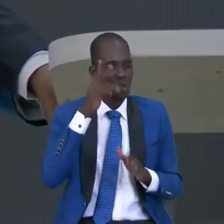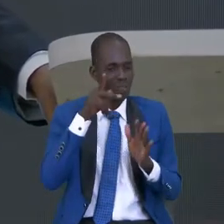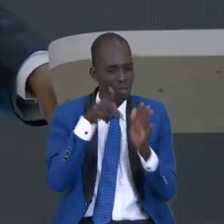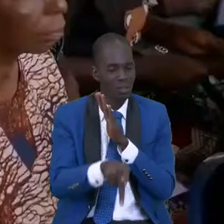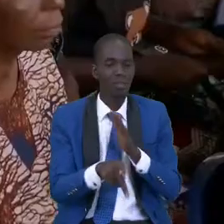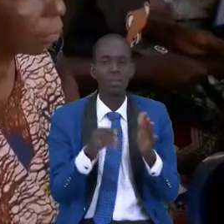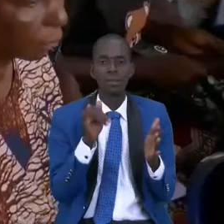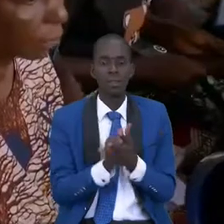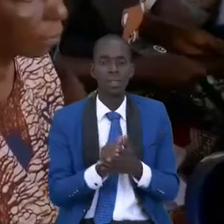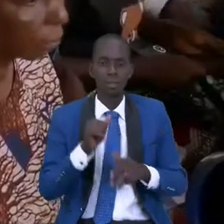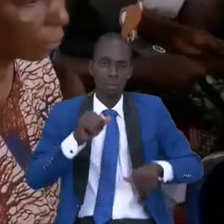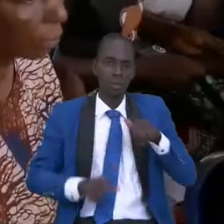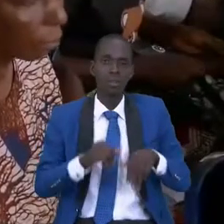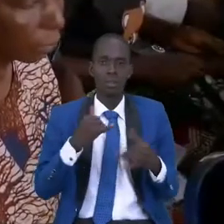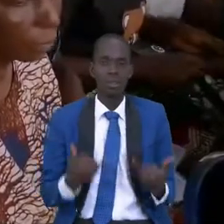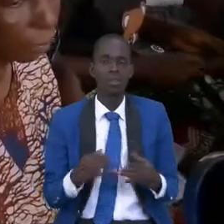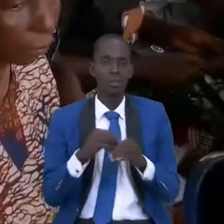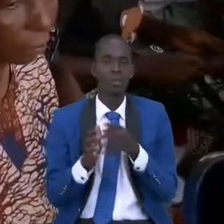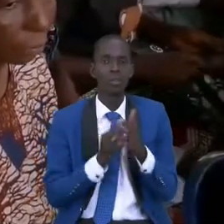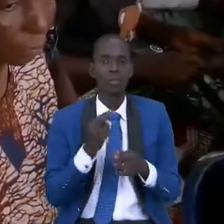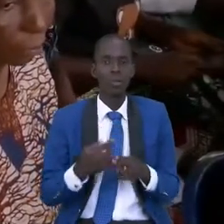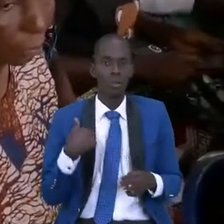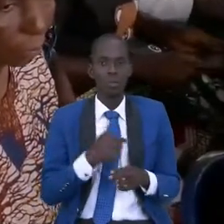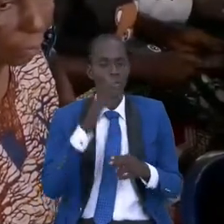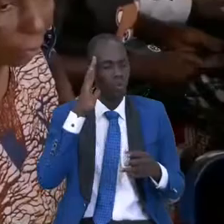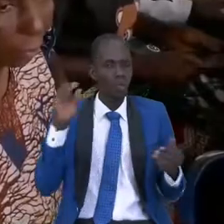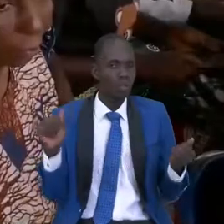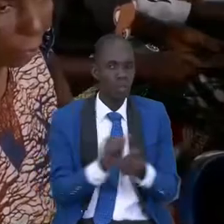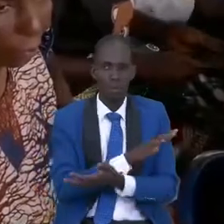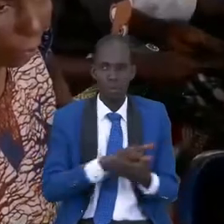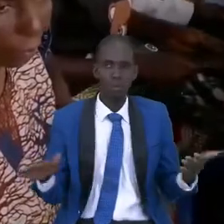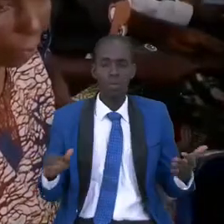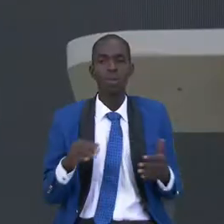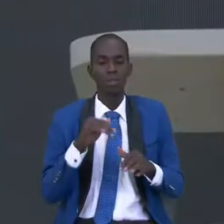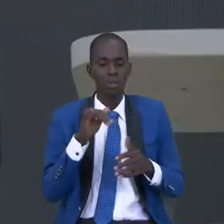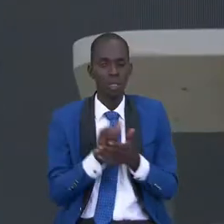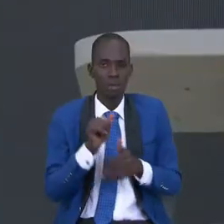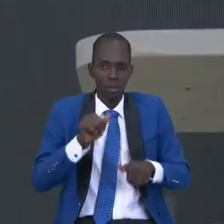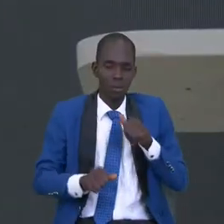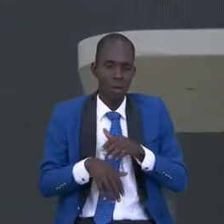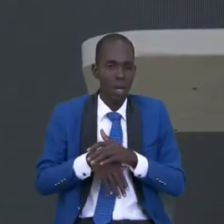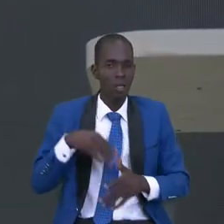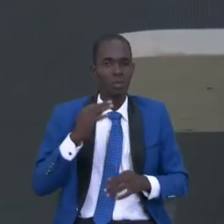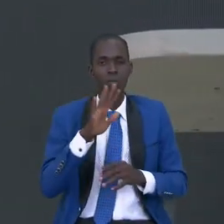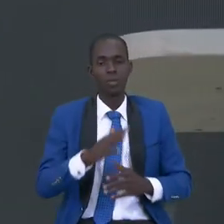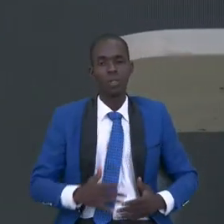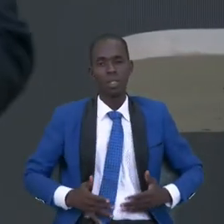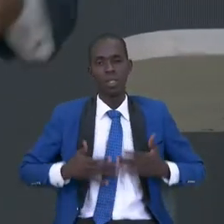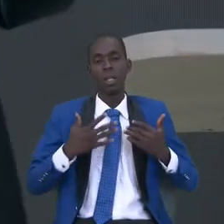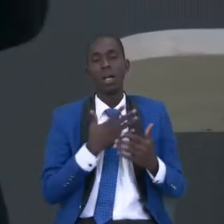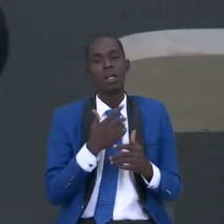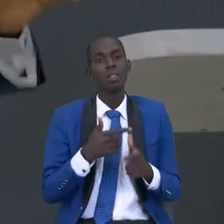unbelief. Are going to destroy, snuff out of your life that unbelief, and then we'll